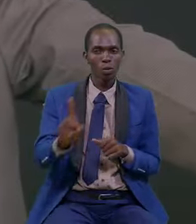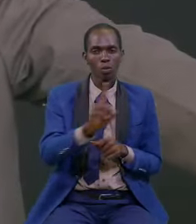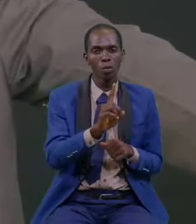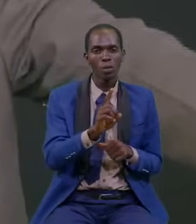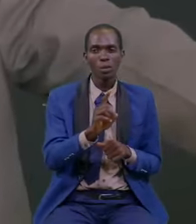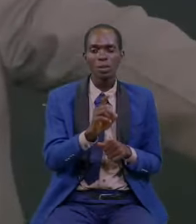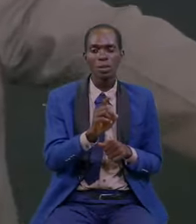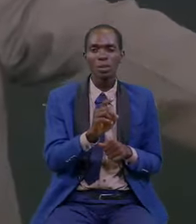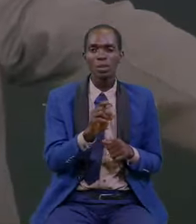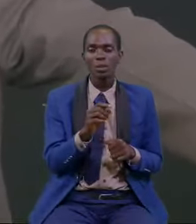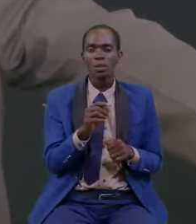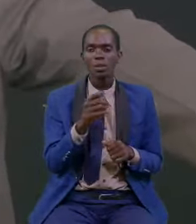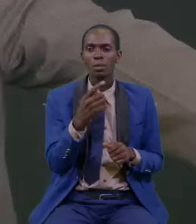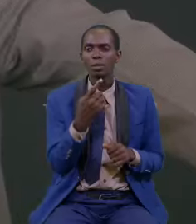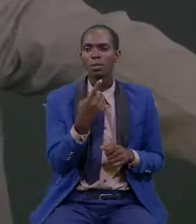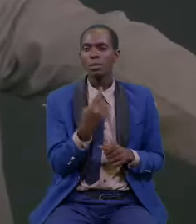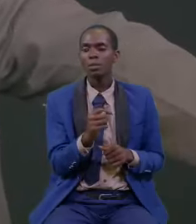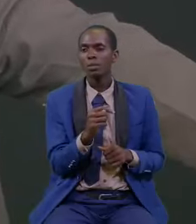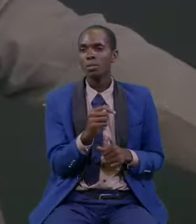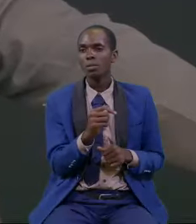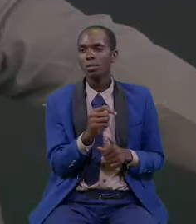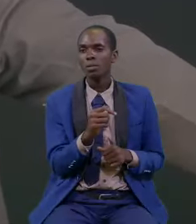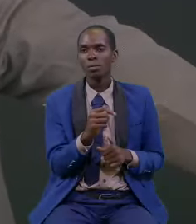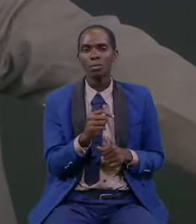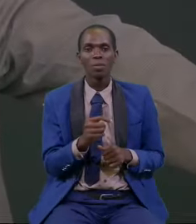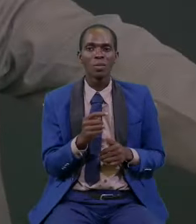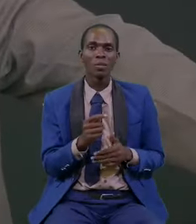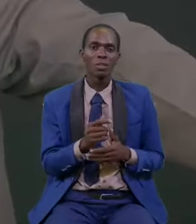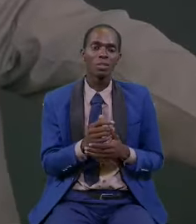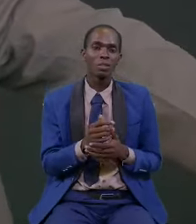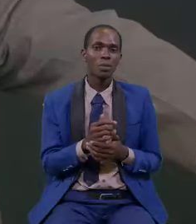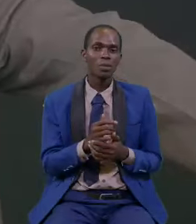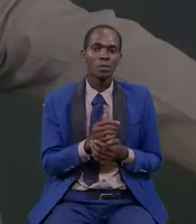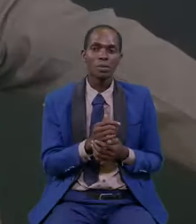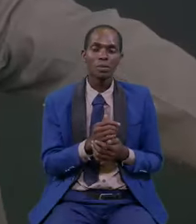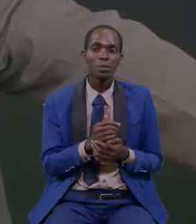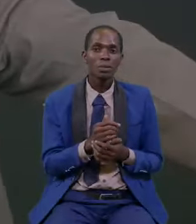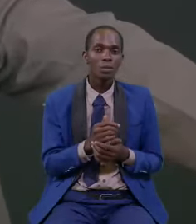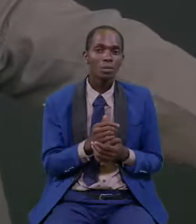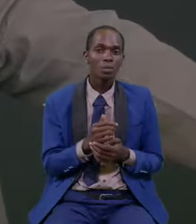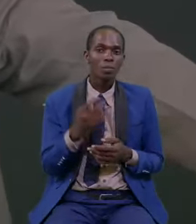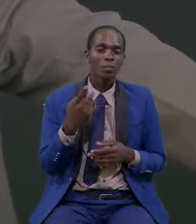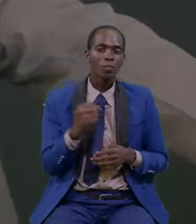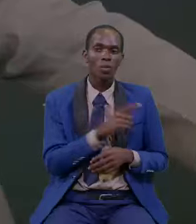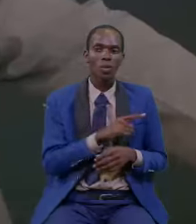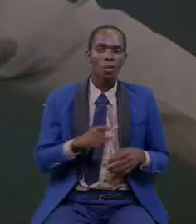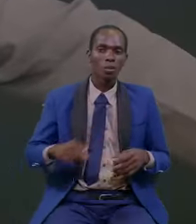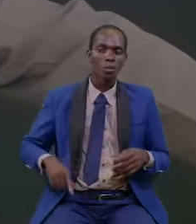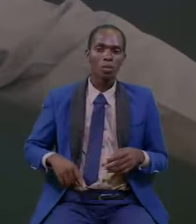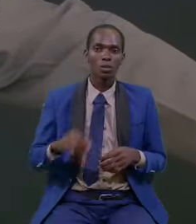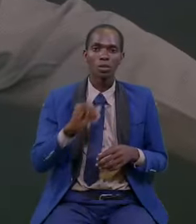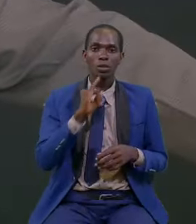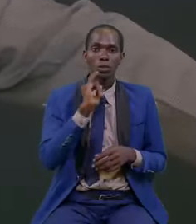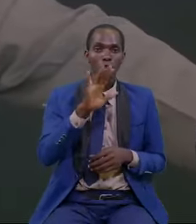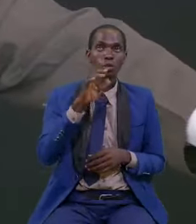are. That you know he is the door. He is the deliverer. He is